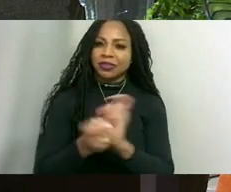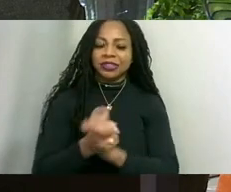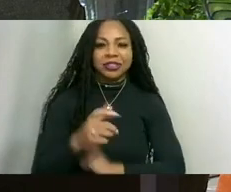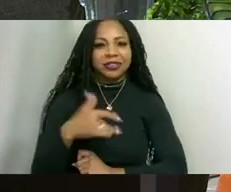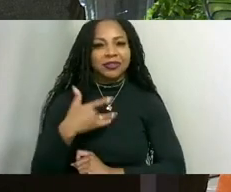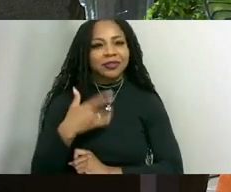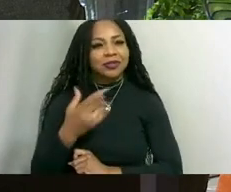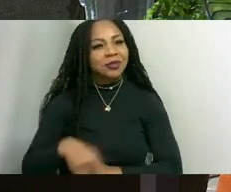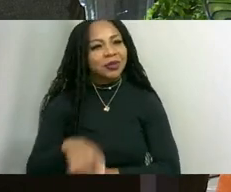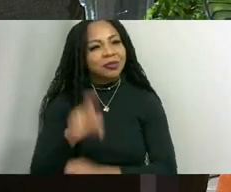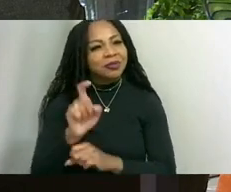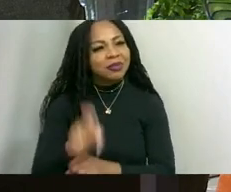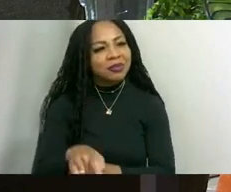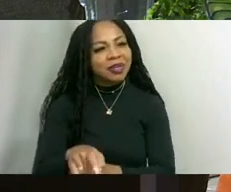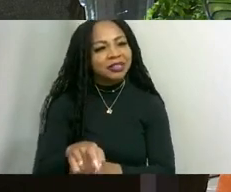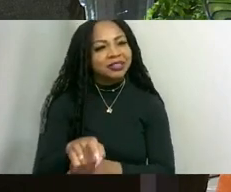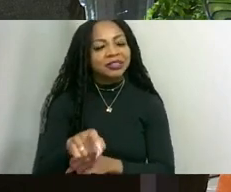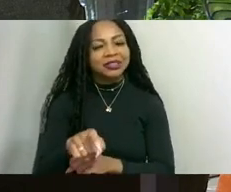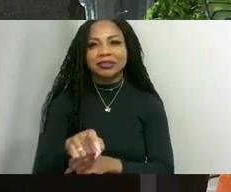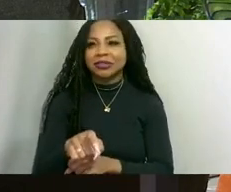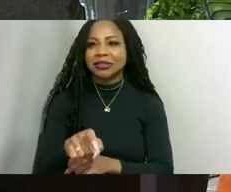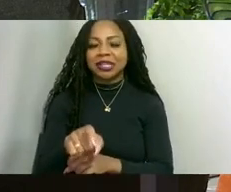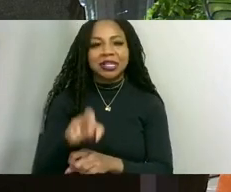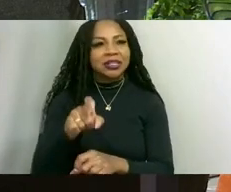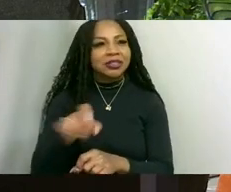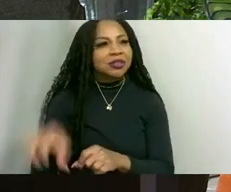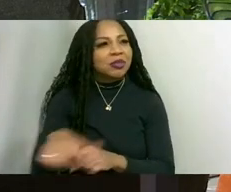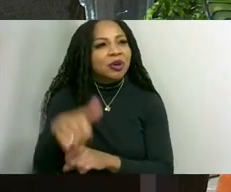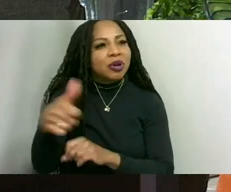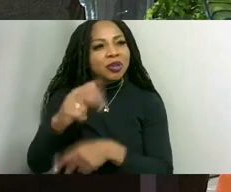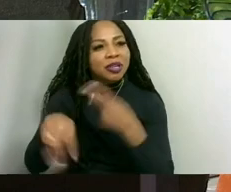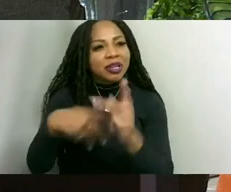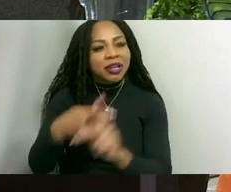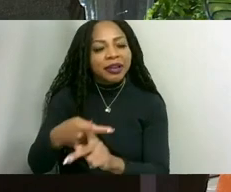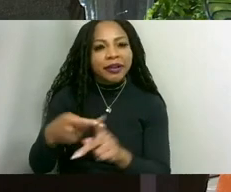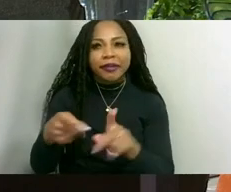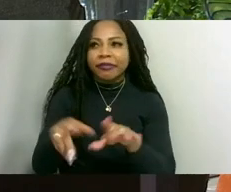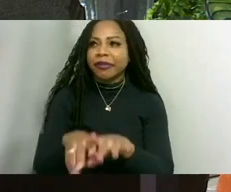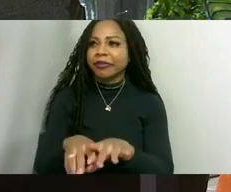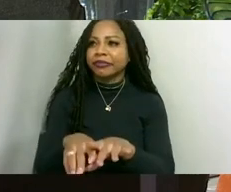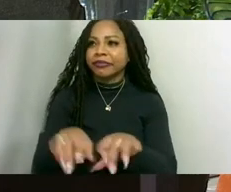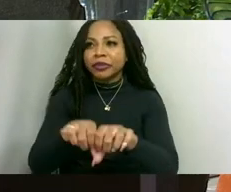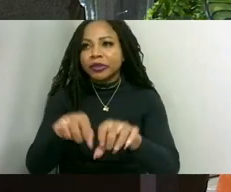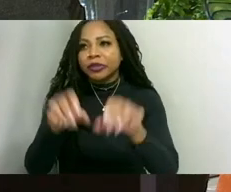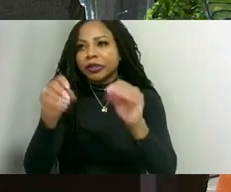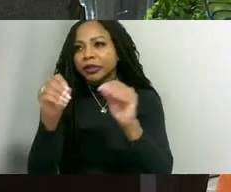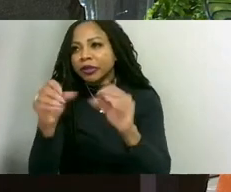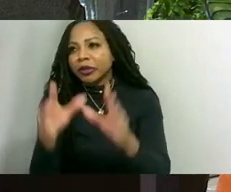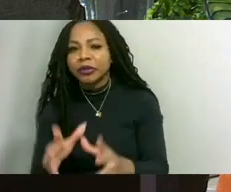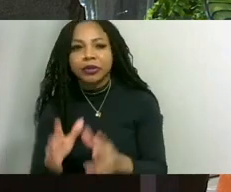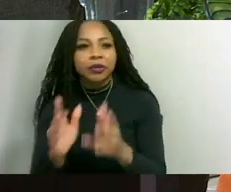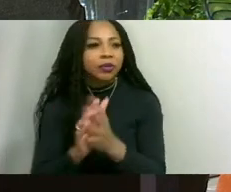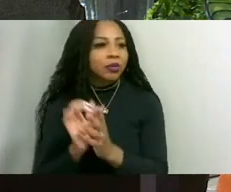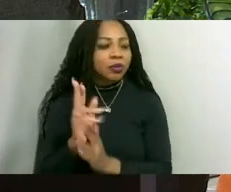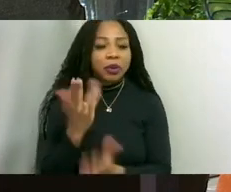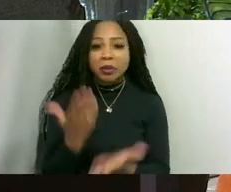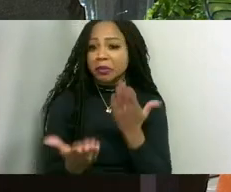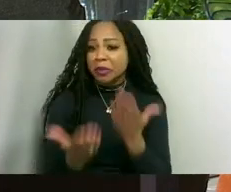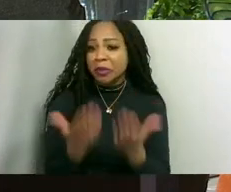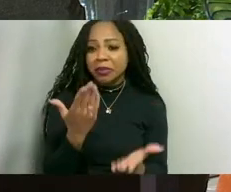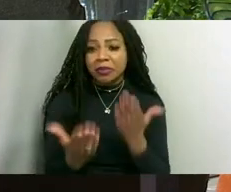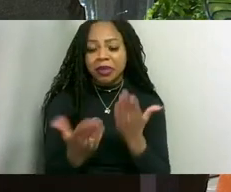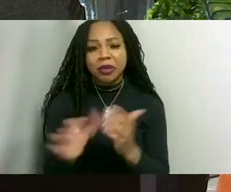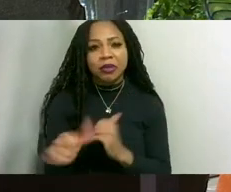some other kind of scholar, or maybe we should have started earlier in order to try to address climate change in our work. But in so